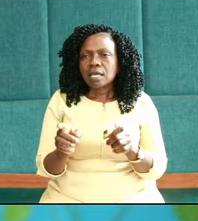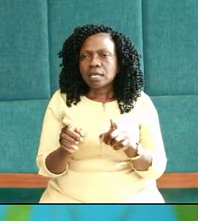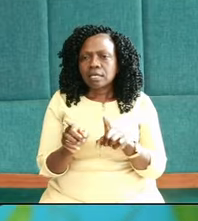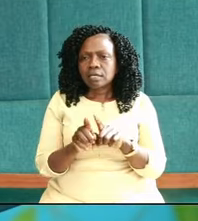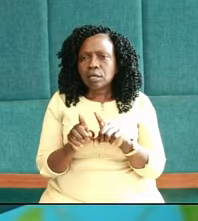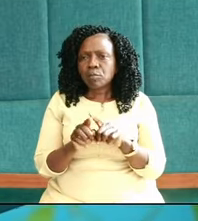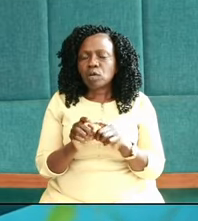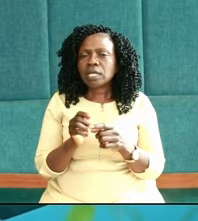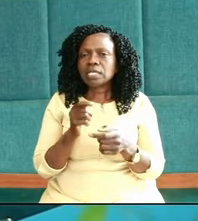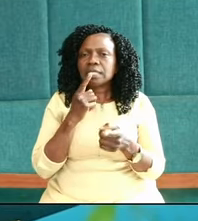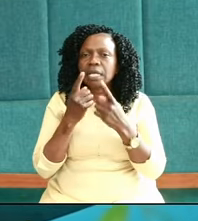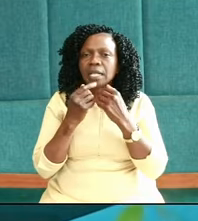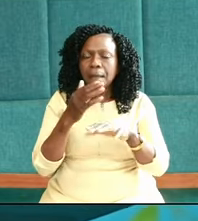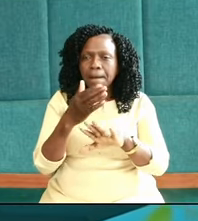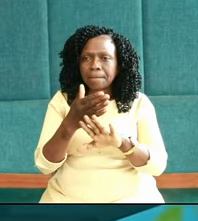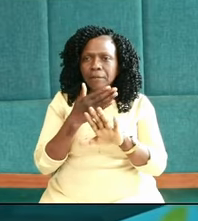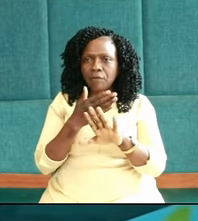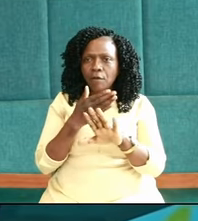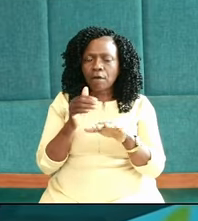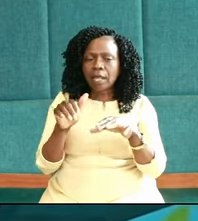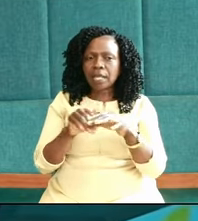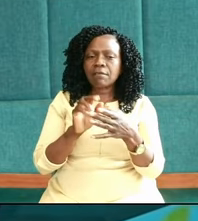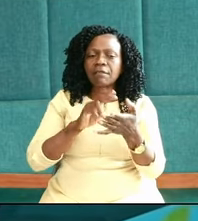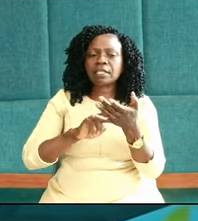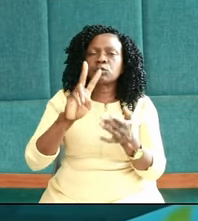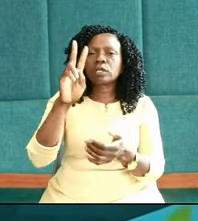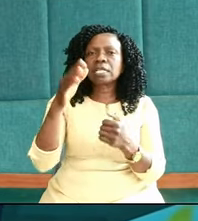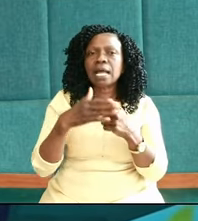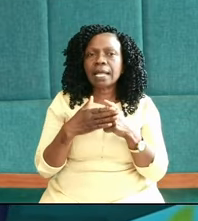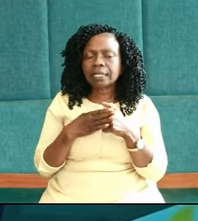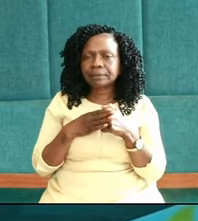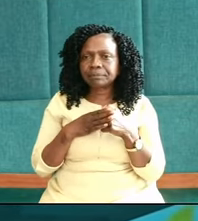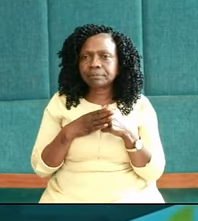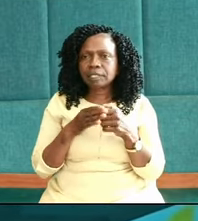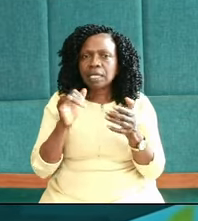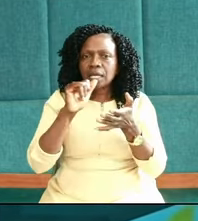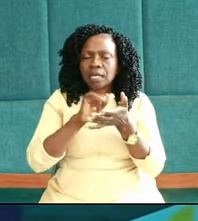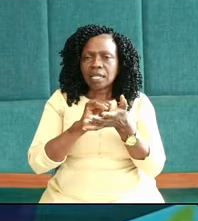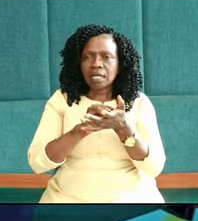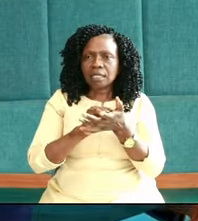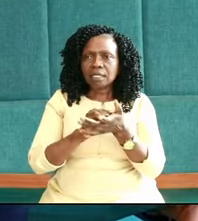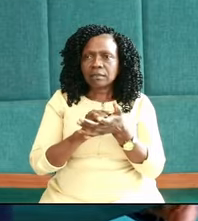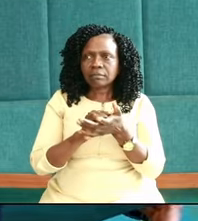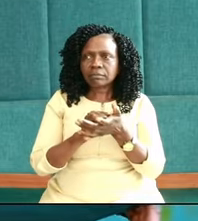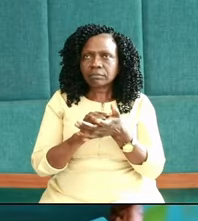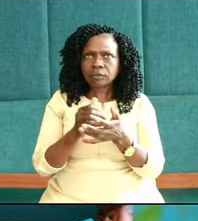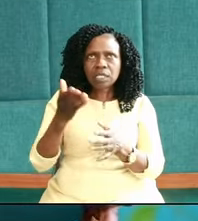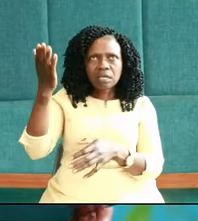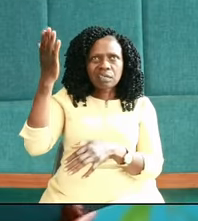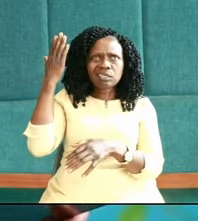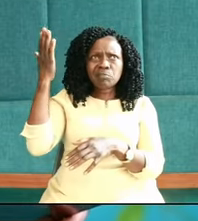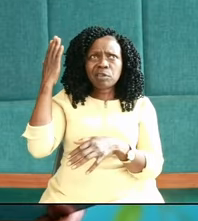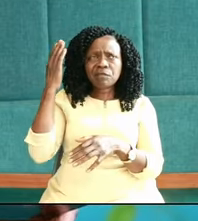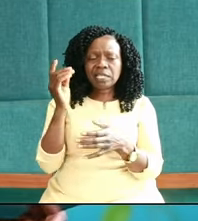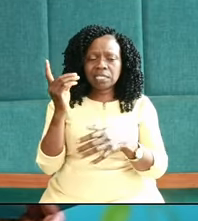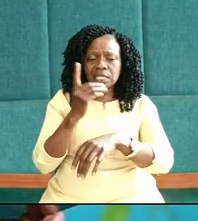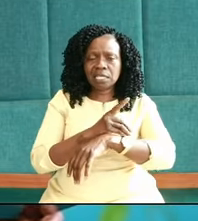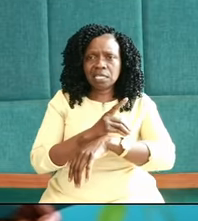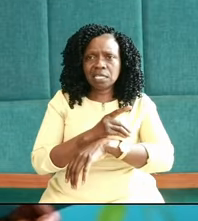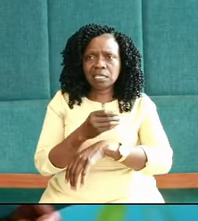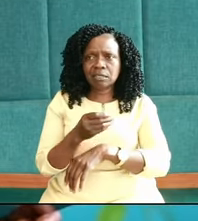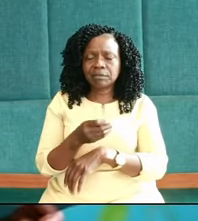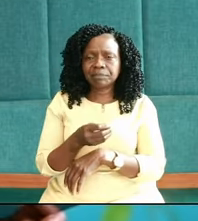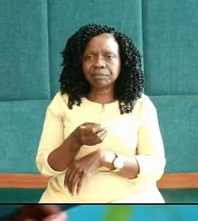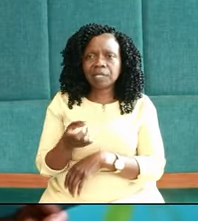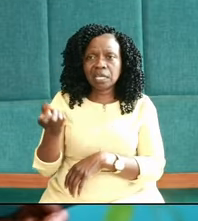had testified before in verse 29, that the previous day, just the previous day,